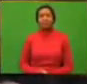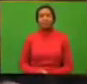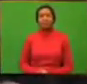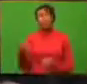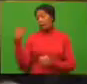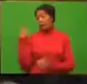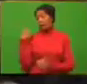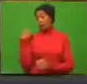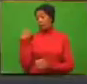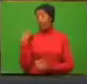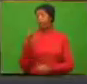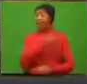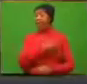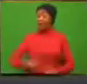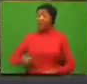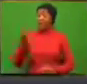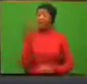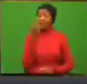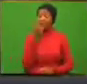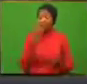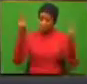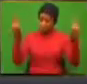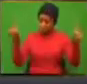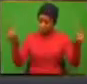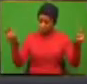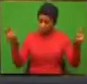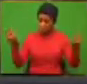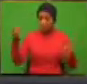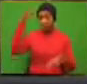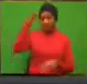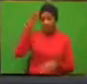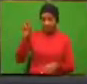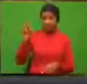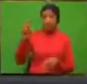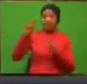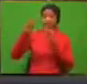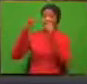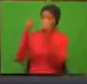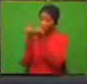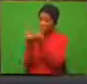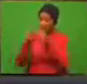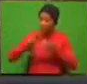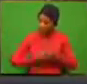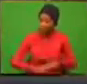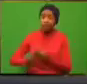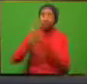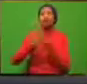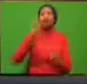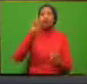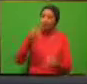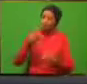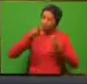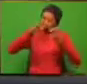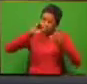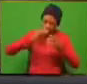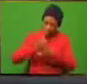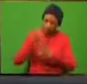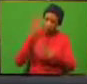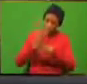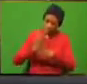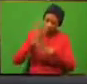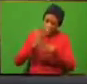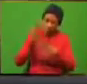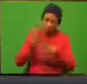Last night, the President said, and I quote, "The government of national unity will pursue every action